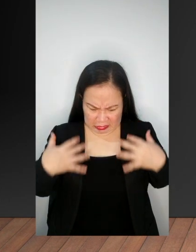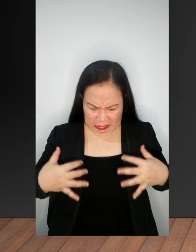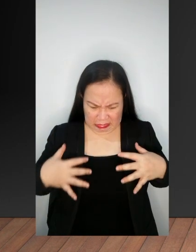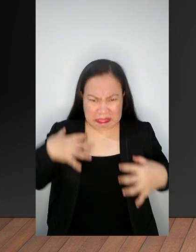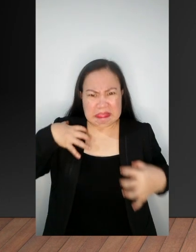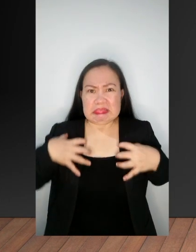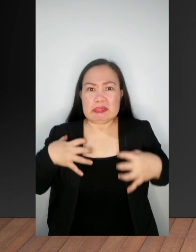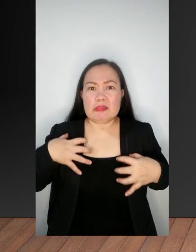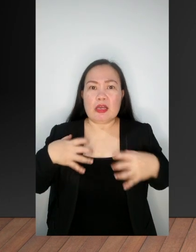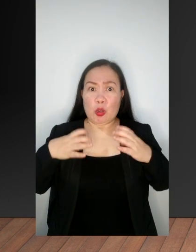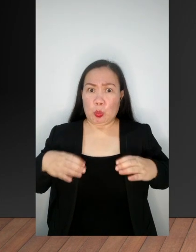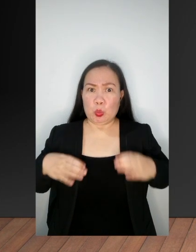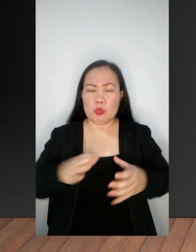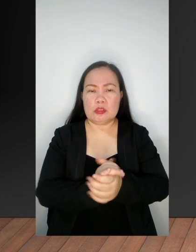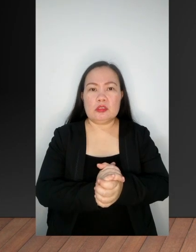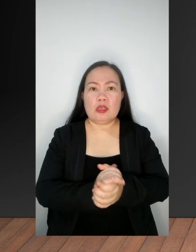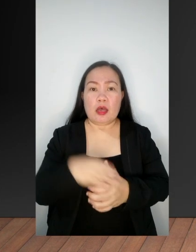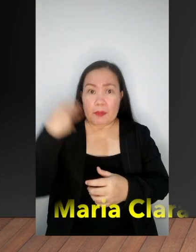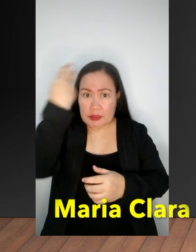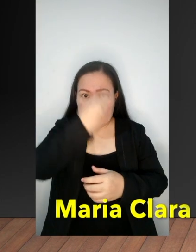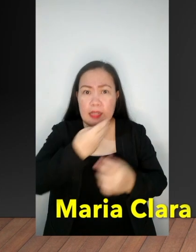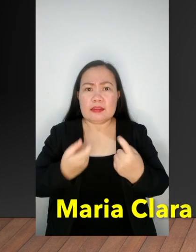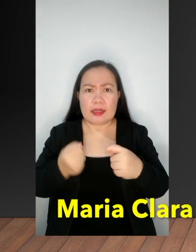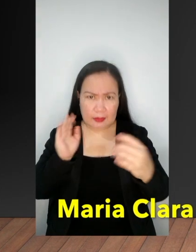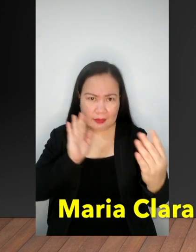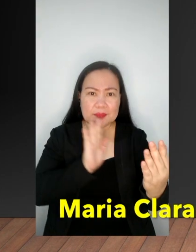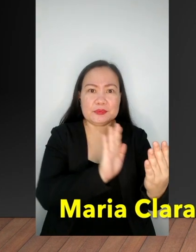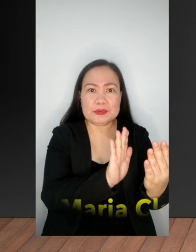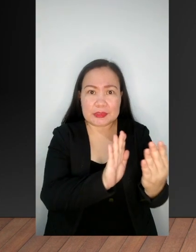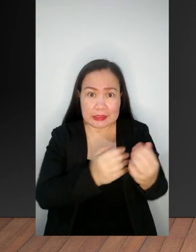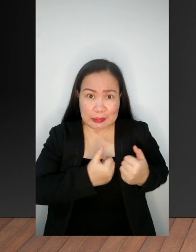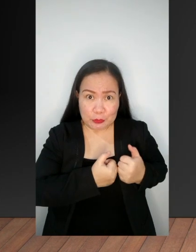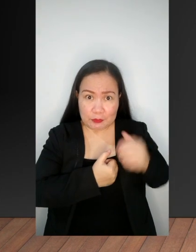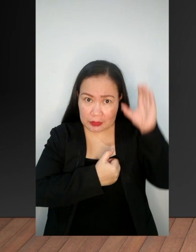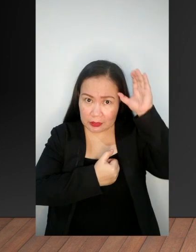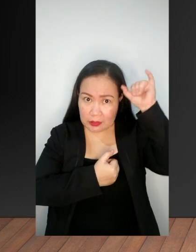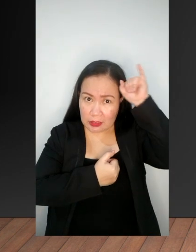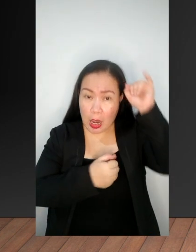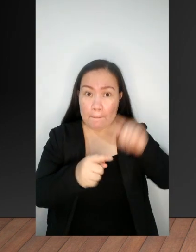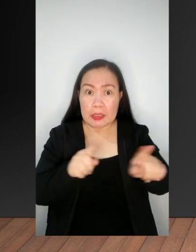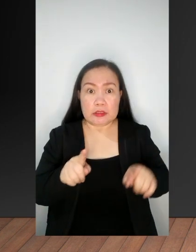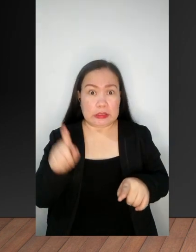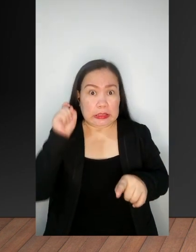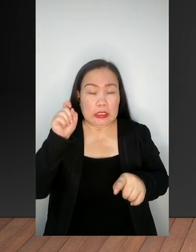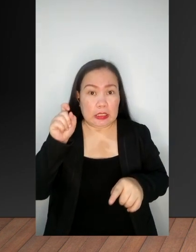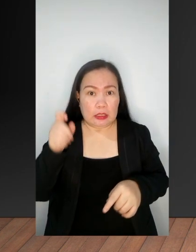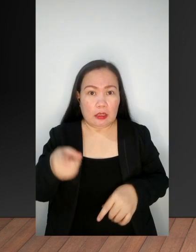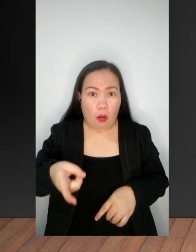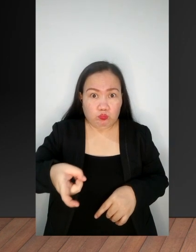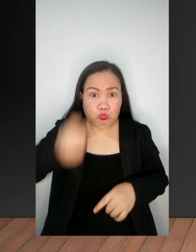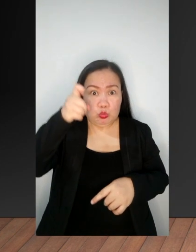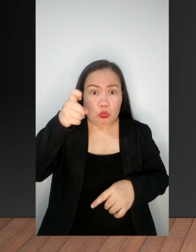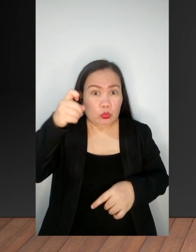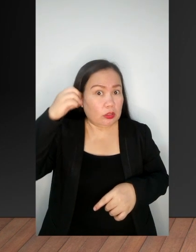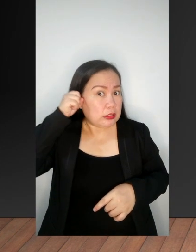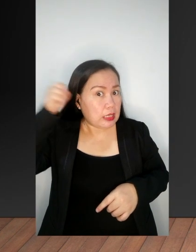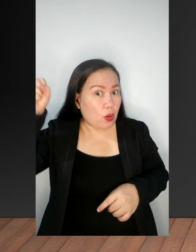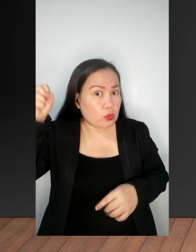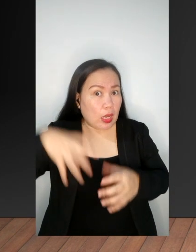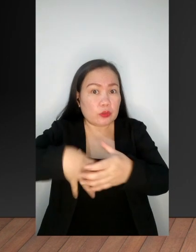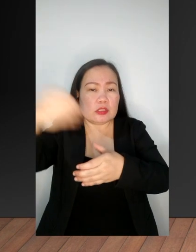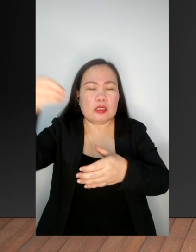to approach the boyfriend, but a gun suddenly exploded outside. The people were scared and